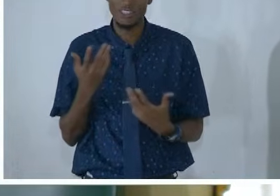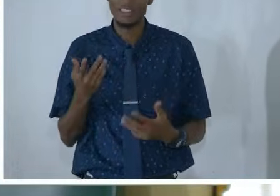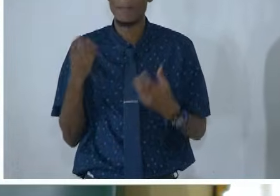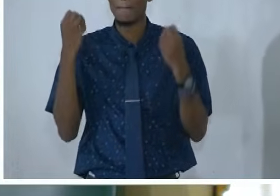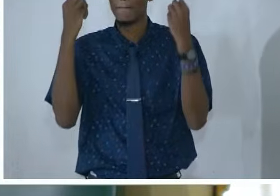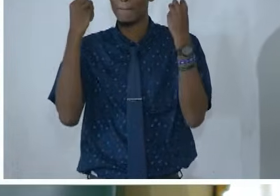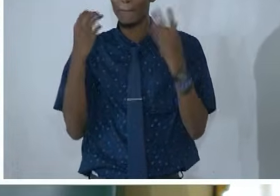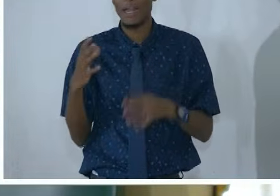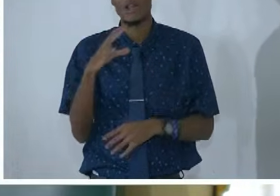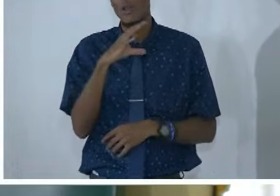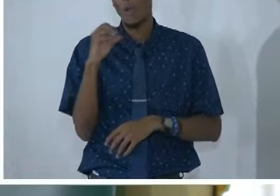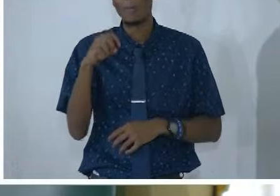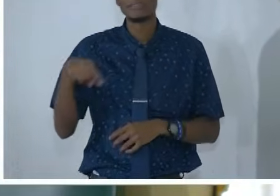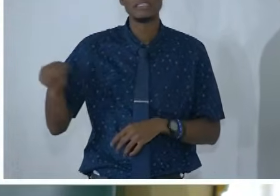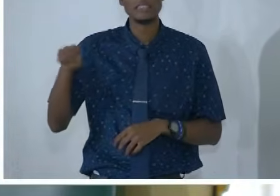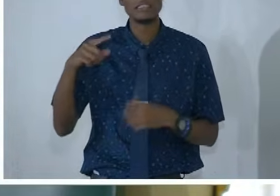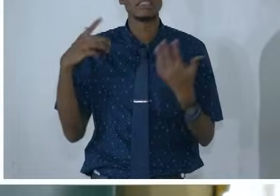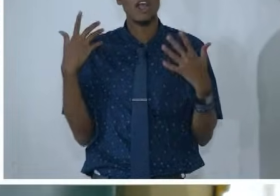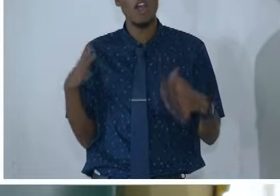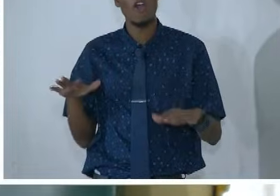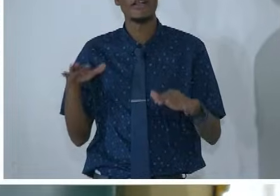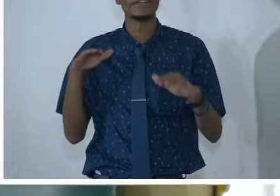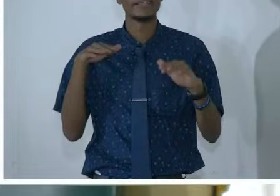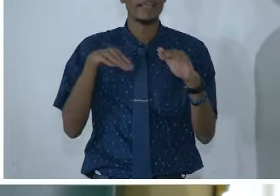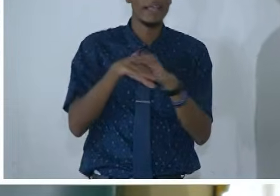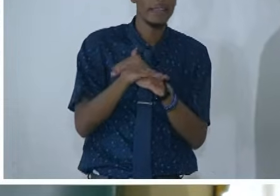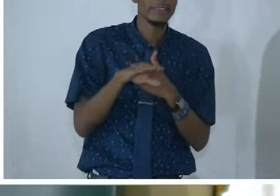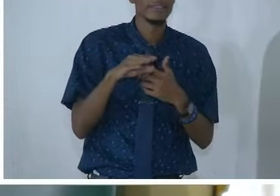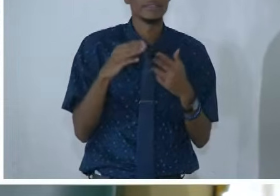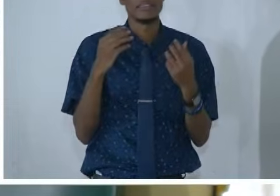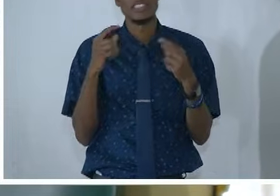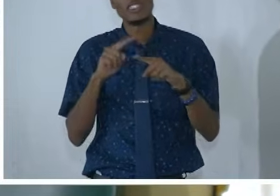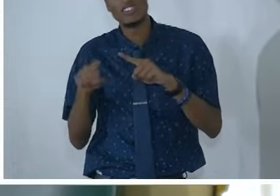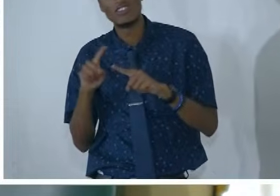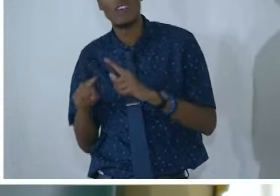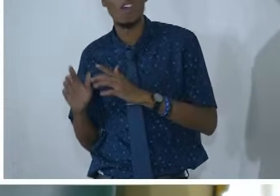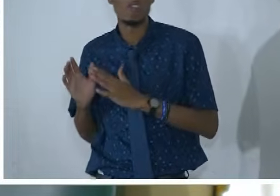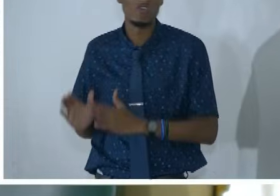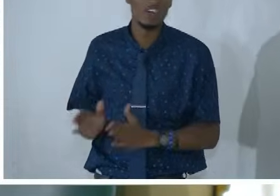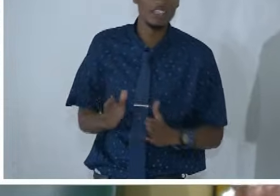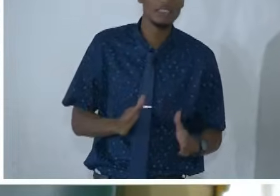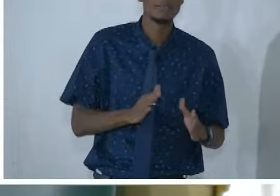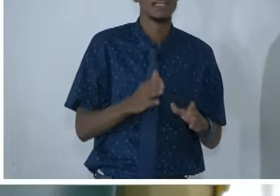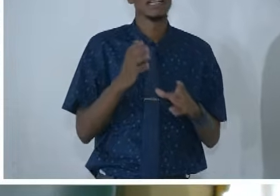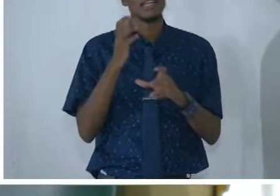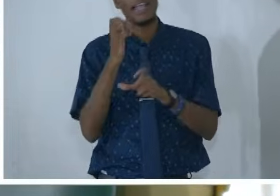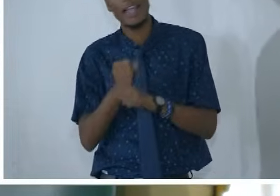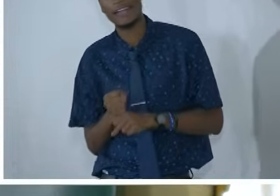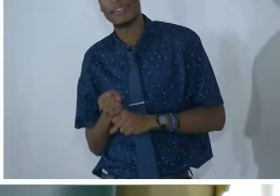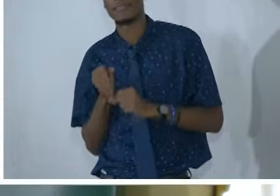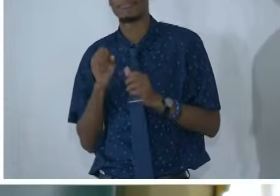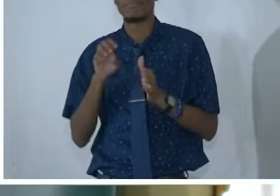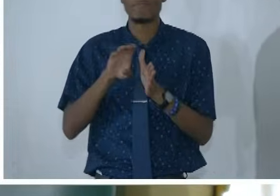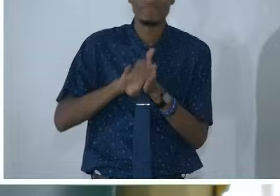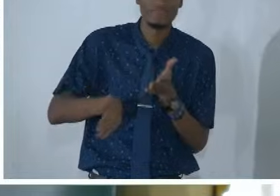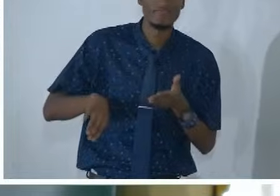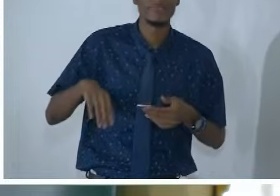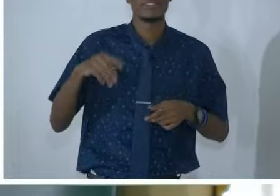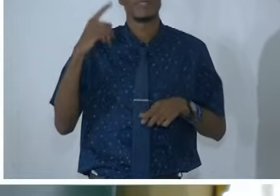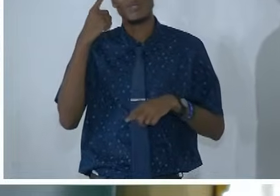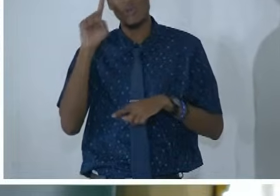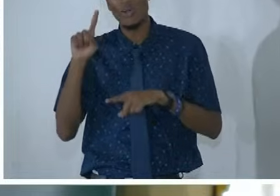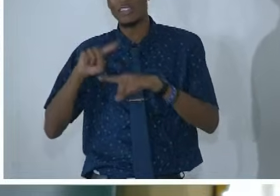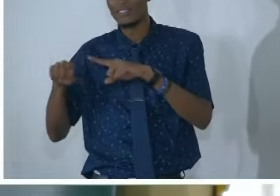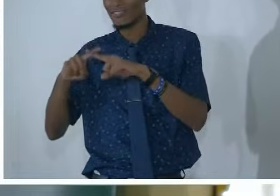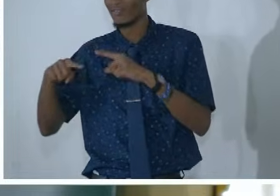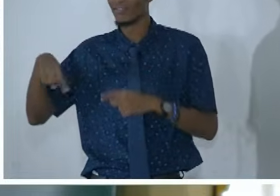the companies would have entered into arrangements, would have gotten concessions in the past from various